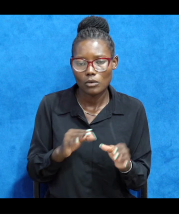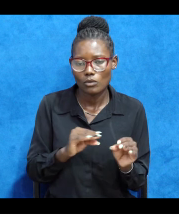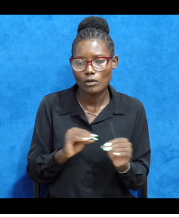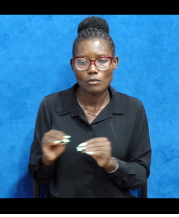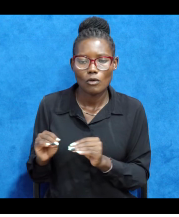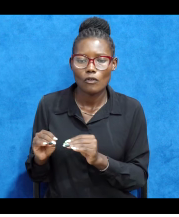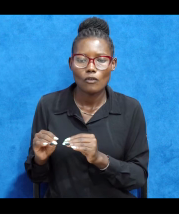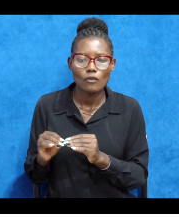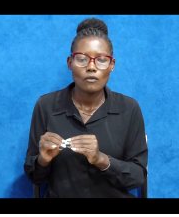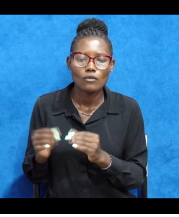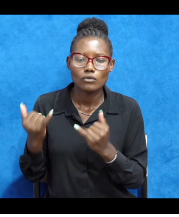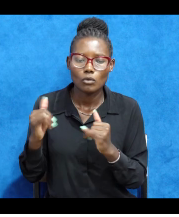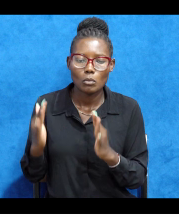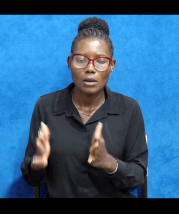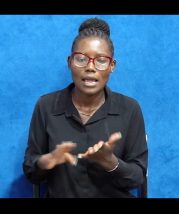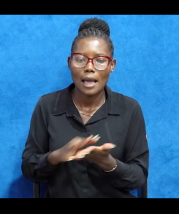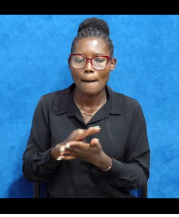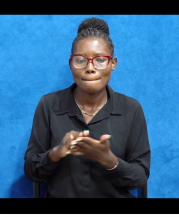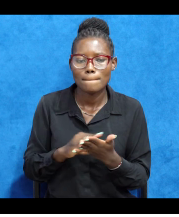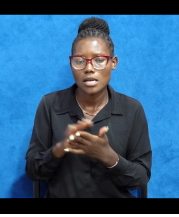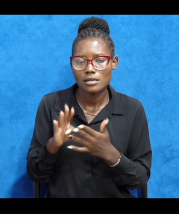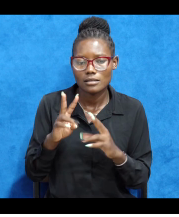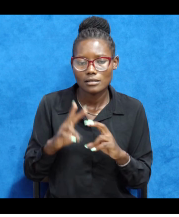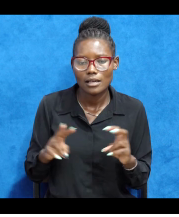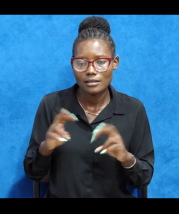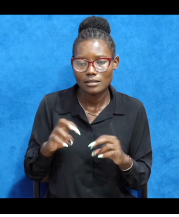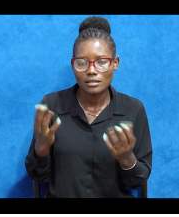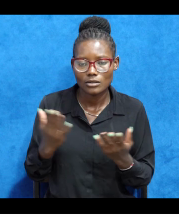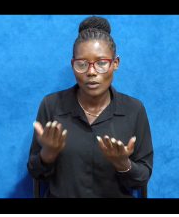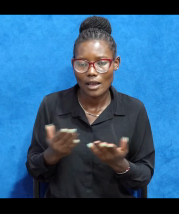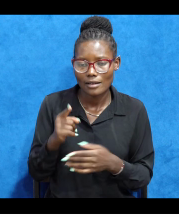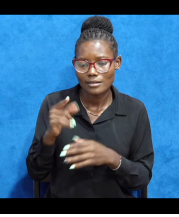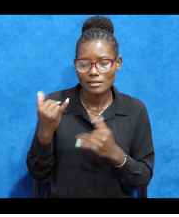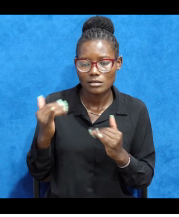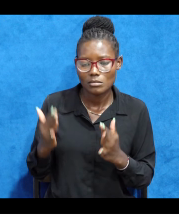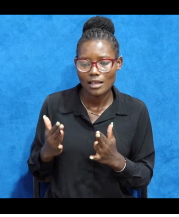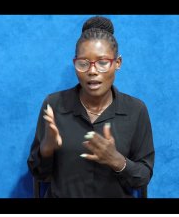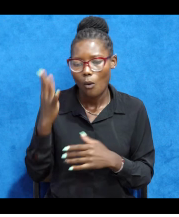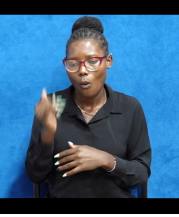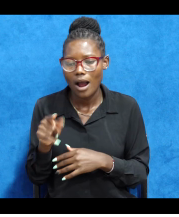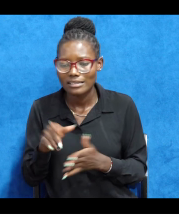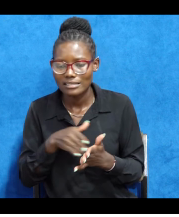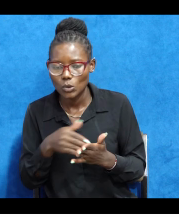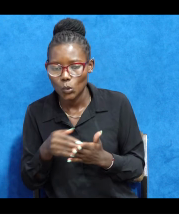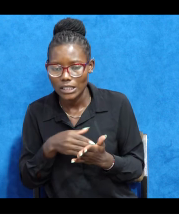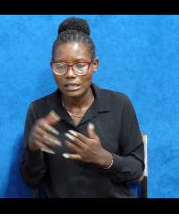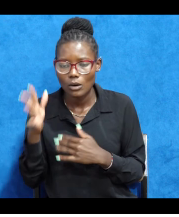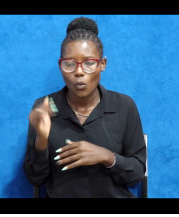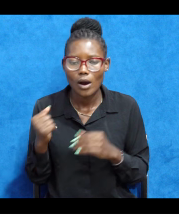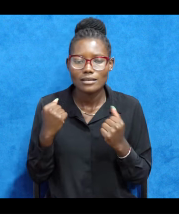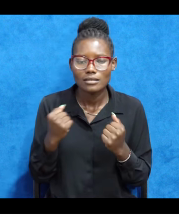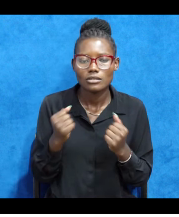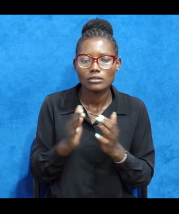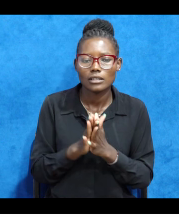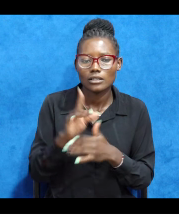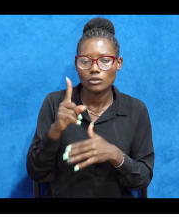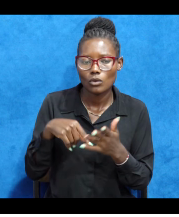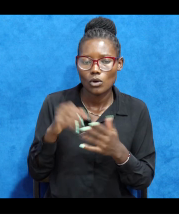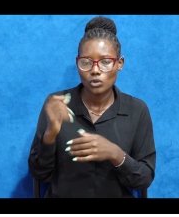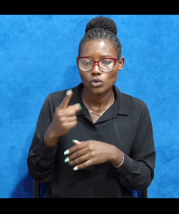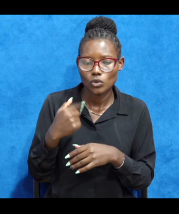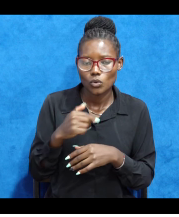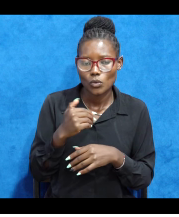and foot sweeps, things like that, which could affect the way that we're going to kind of apply constraints. And then after that step, we'll